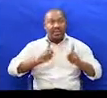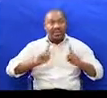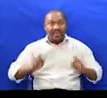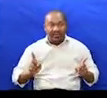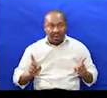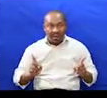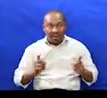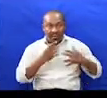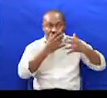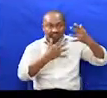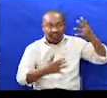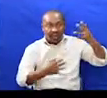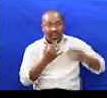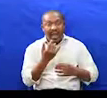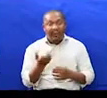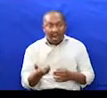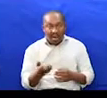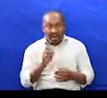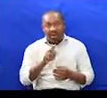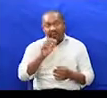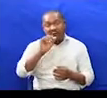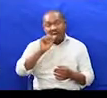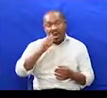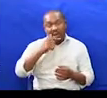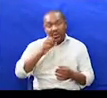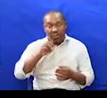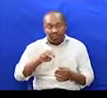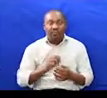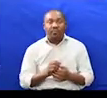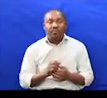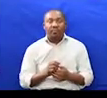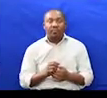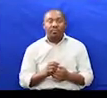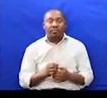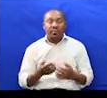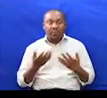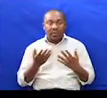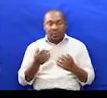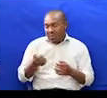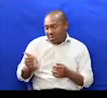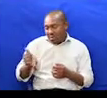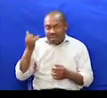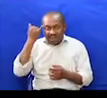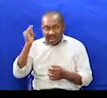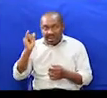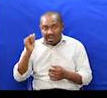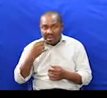used this idea to have an atom. What the idea said the